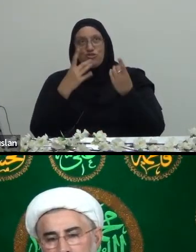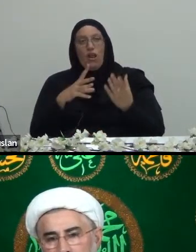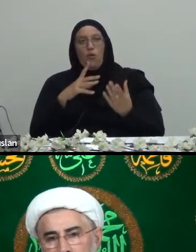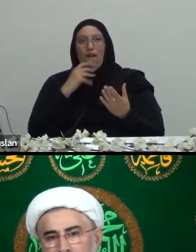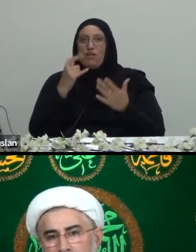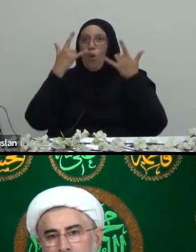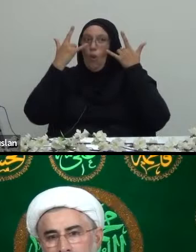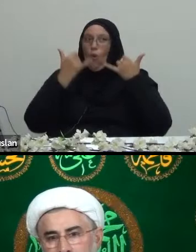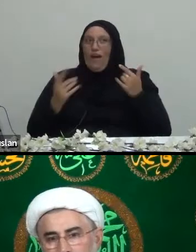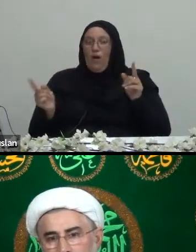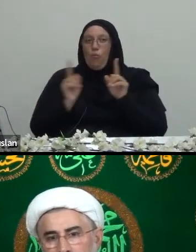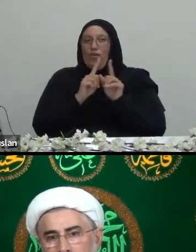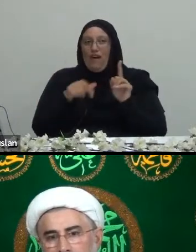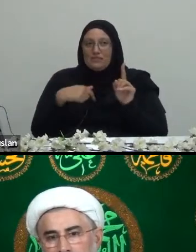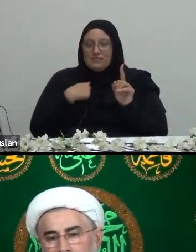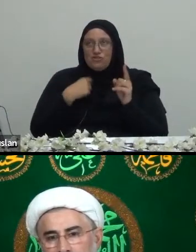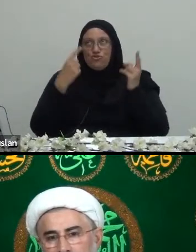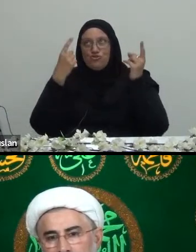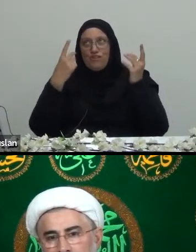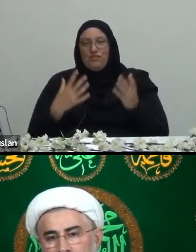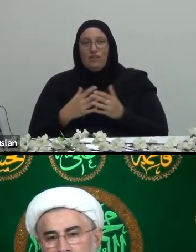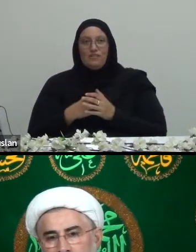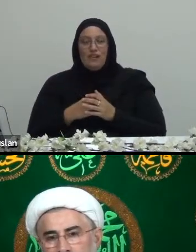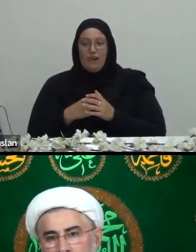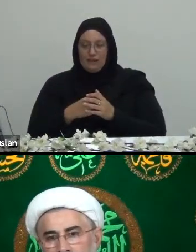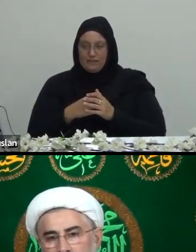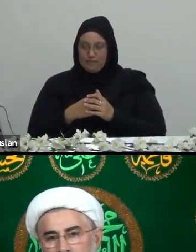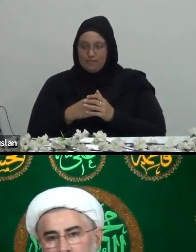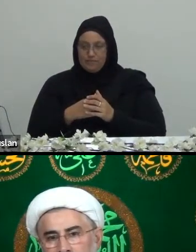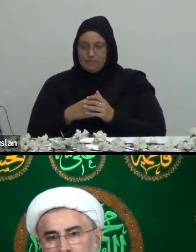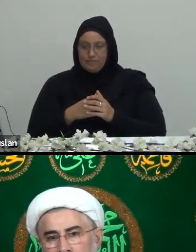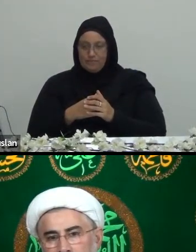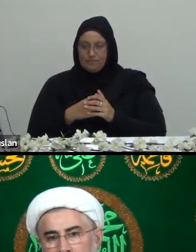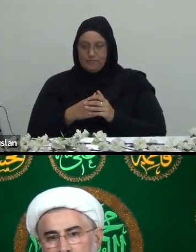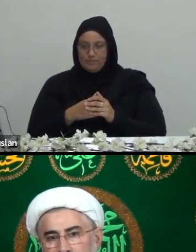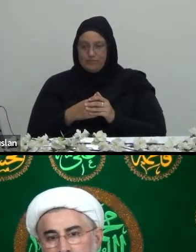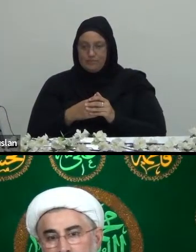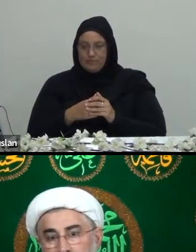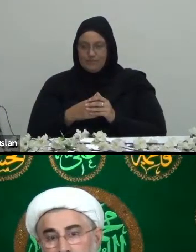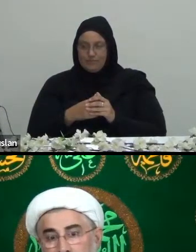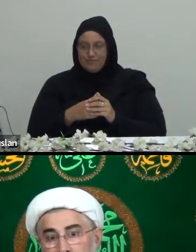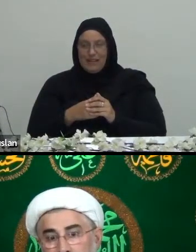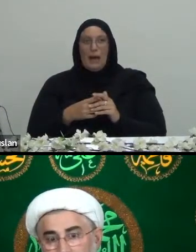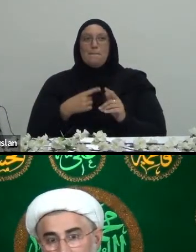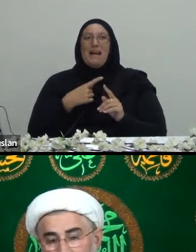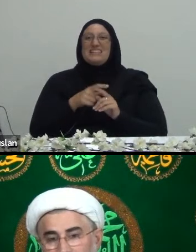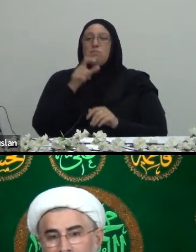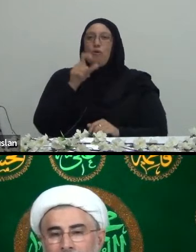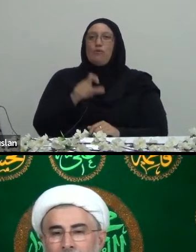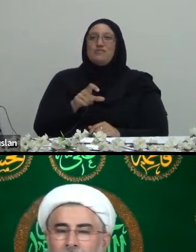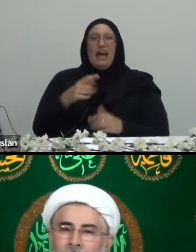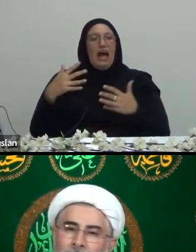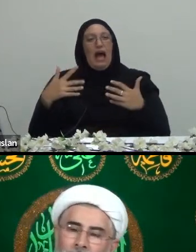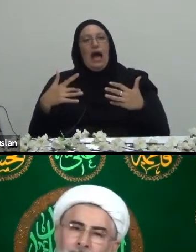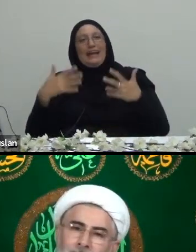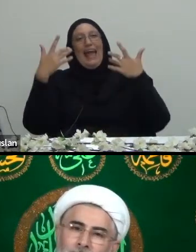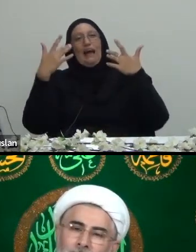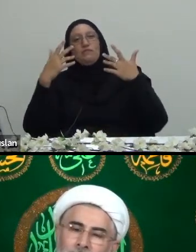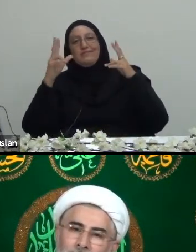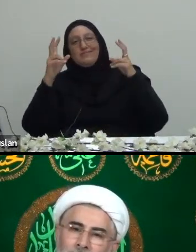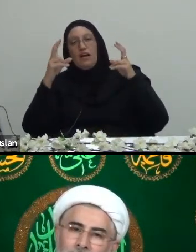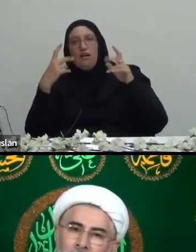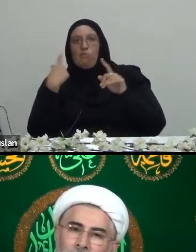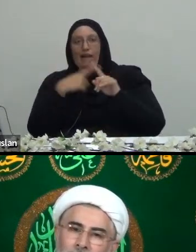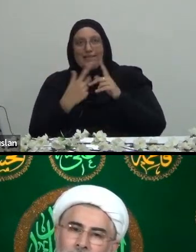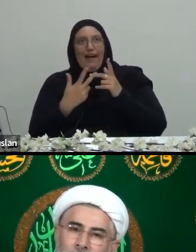lawyer with us, as well as somebody who's more than an accountant, but just to put a